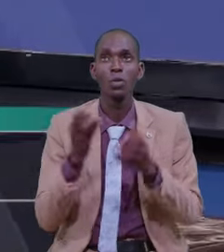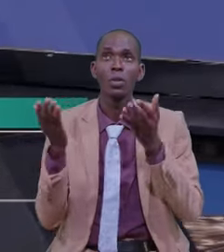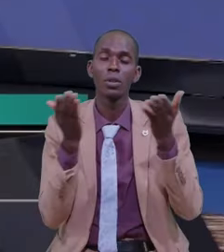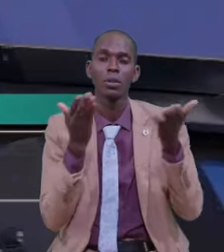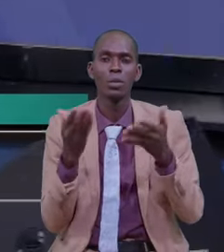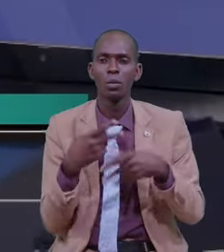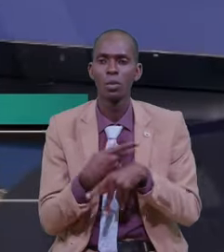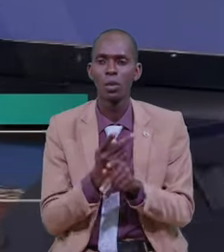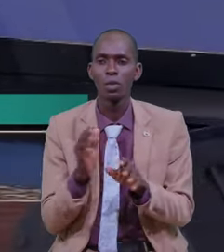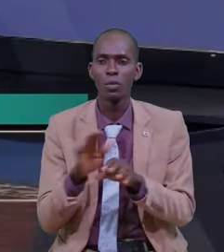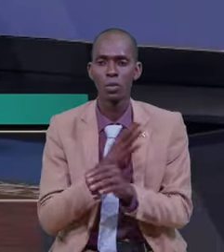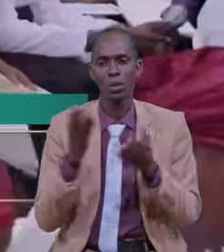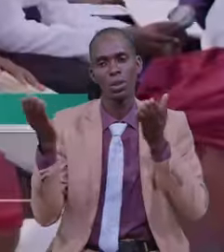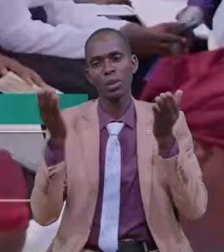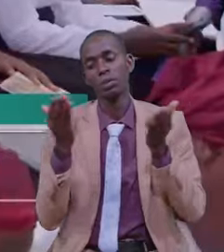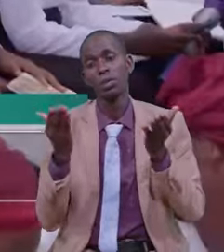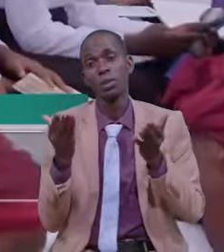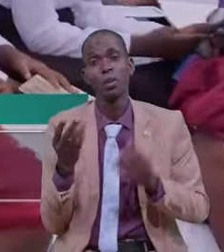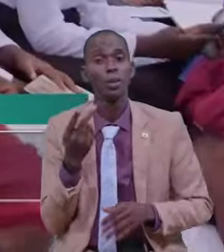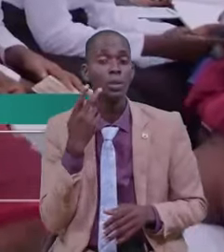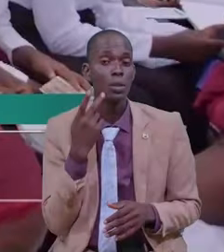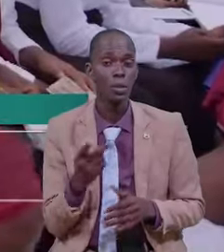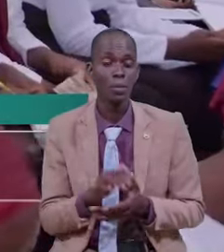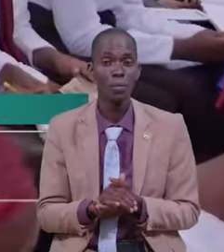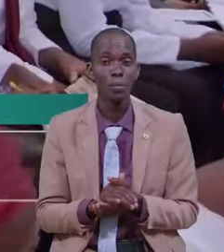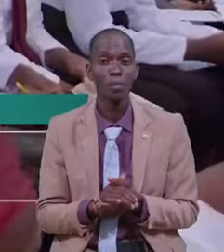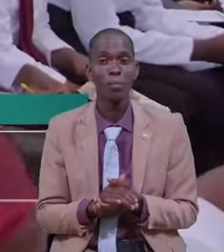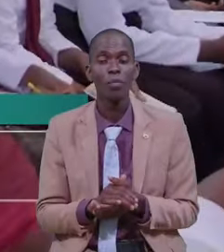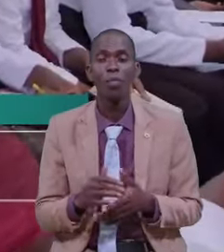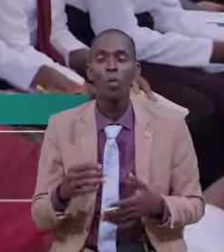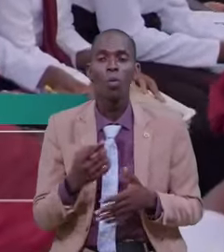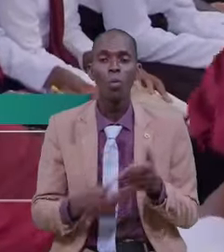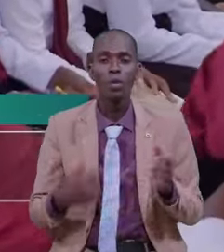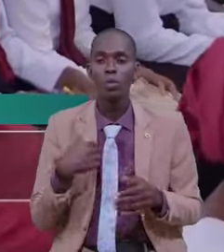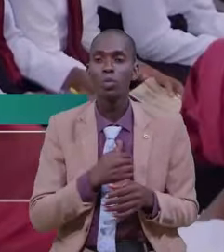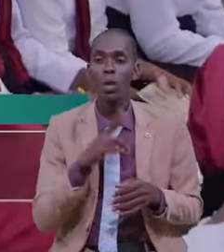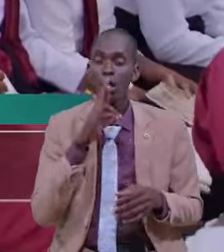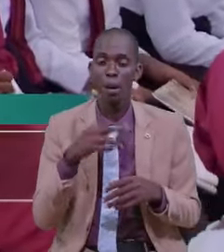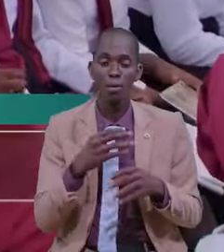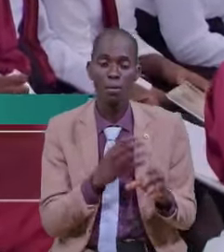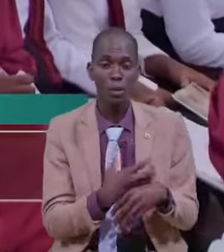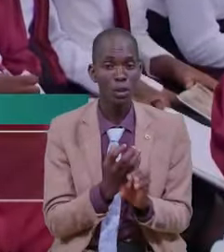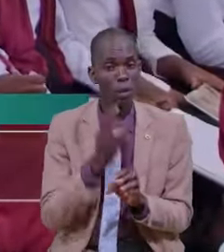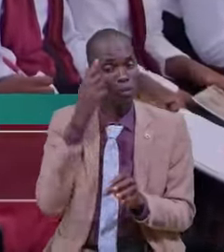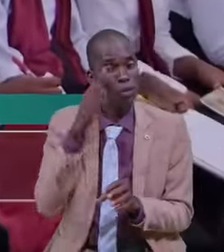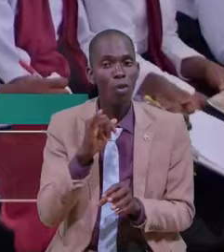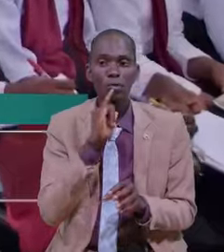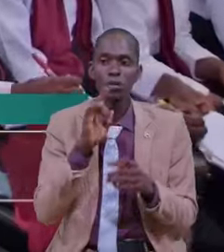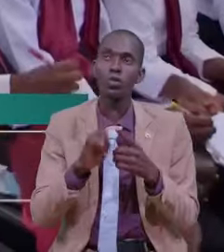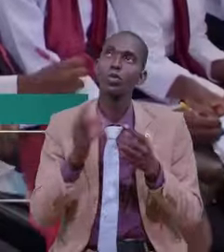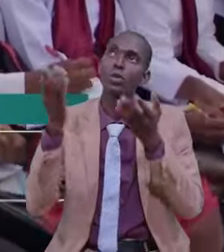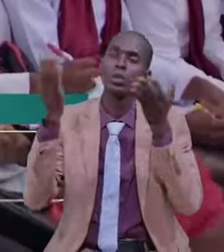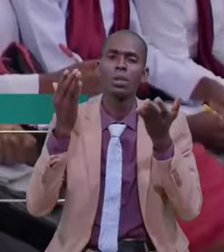Productive service. You know, what we are made for is to serve. Look at those trees